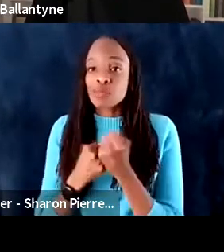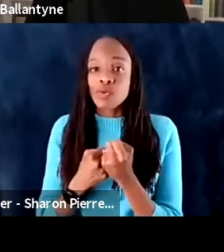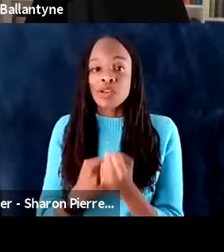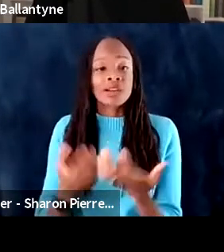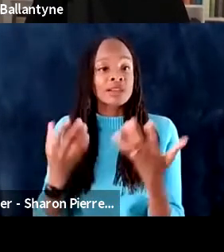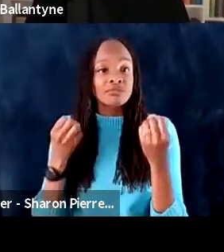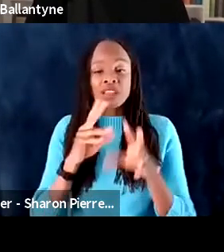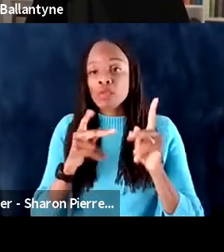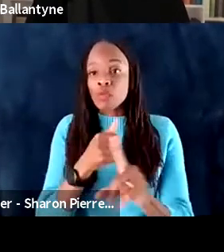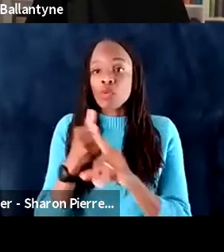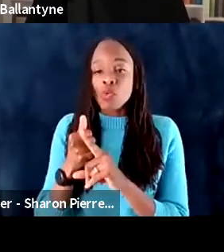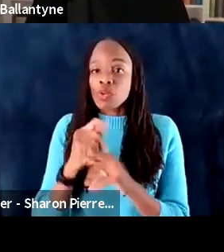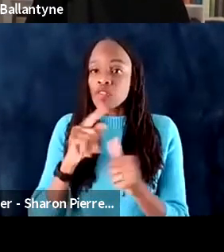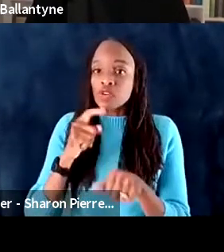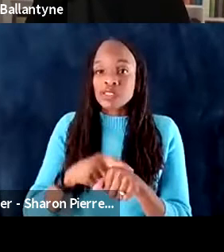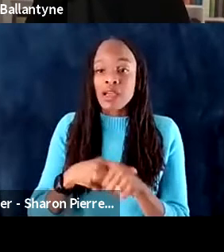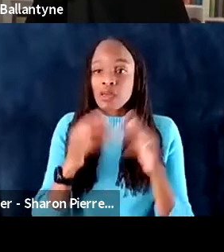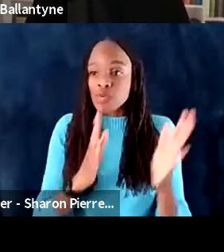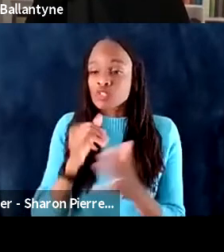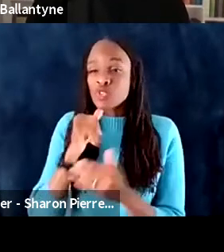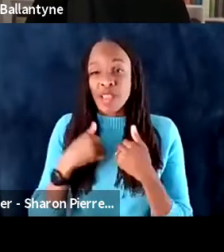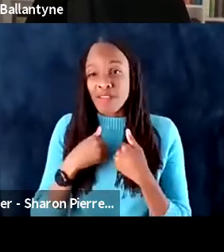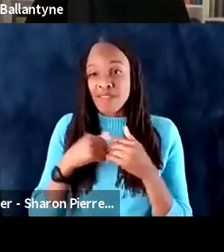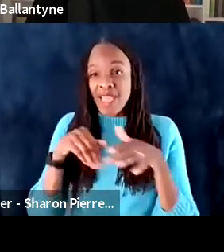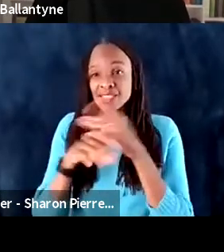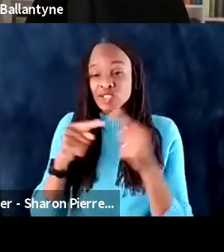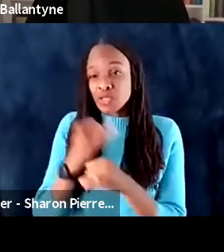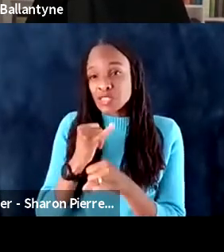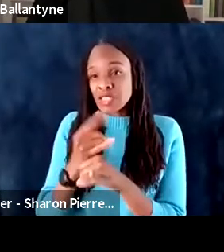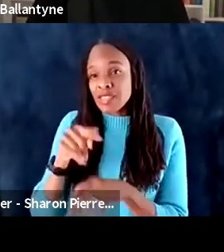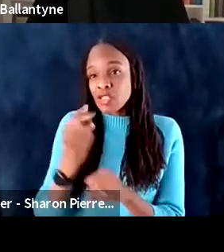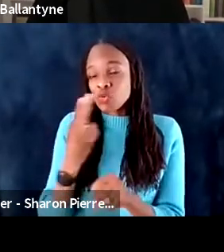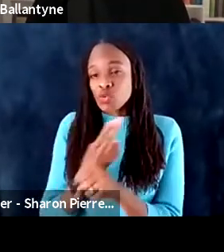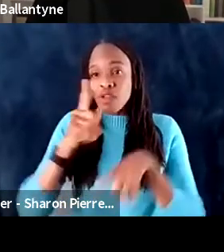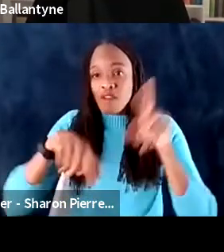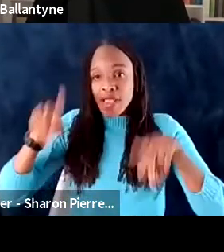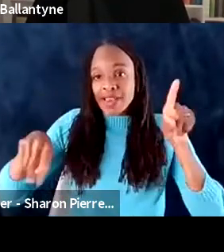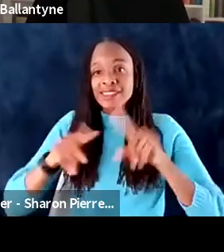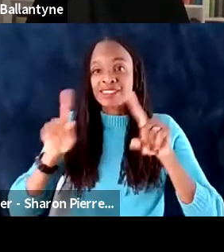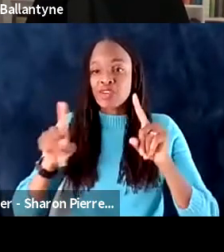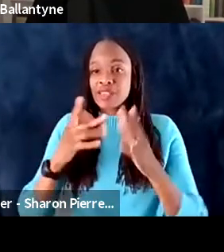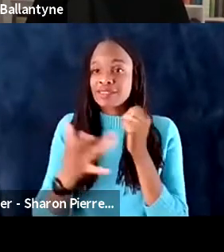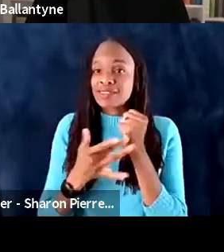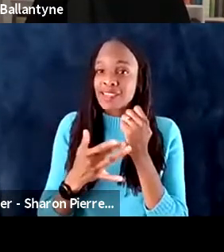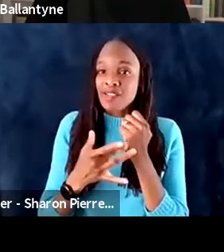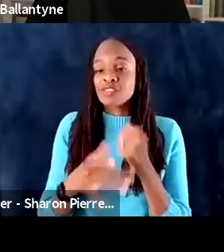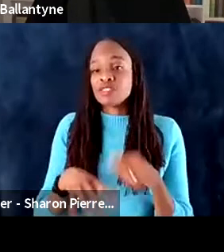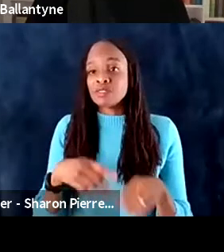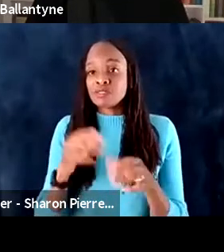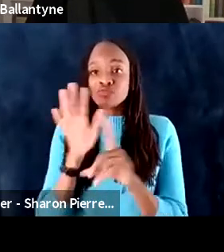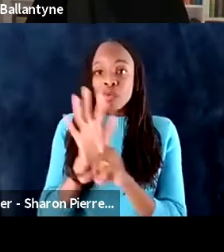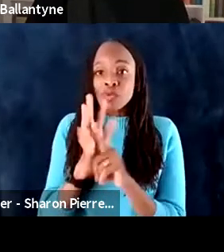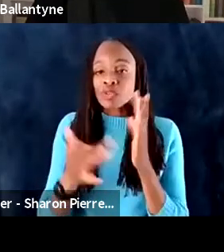first-time organizing and who don't have access to institutions, they use a variety of different technologies, popular technologies that they